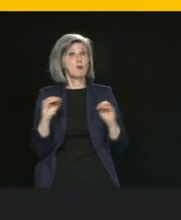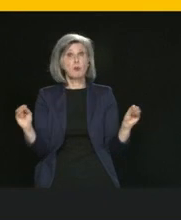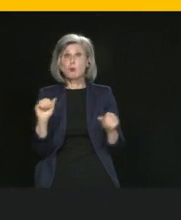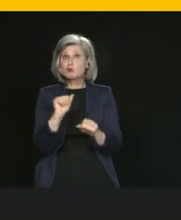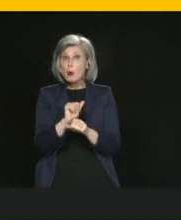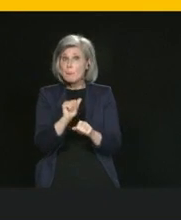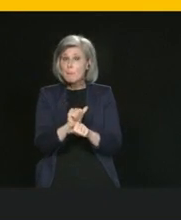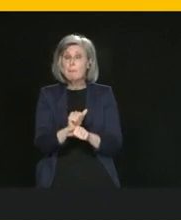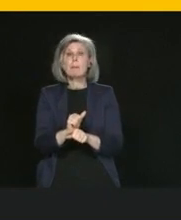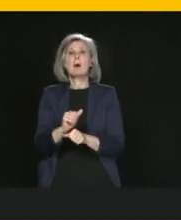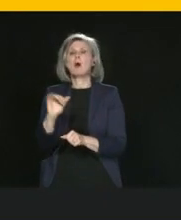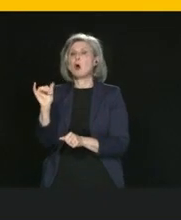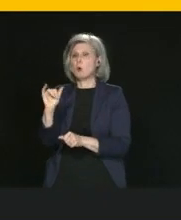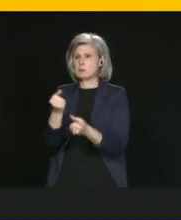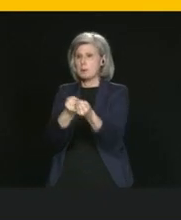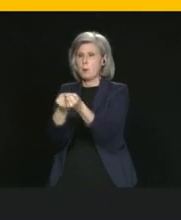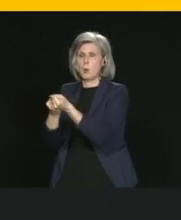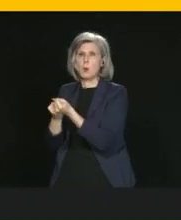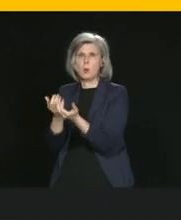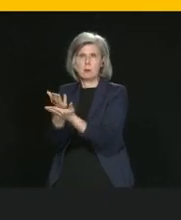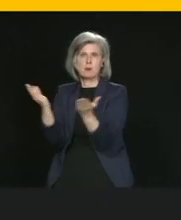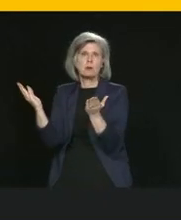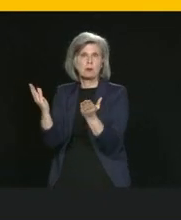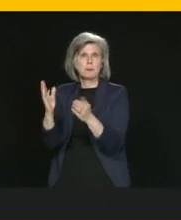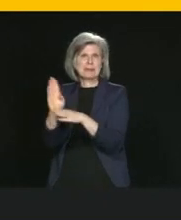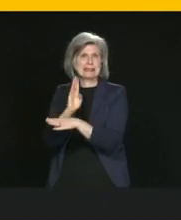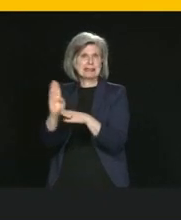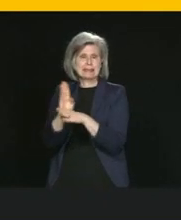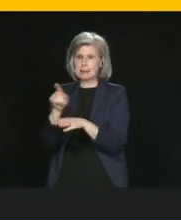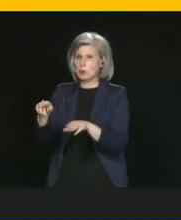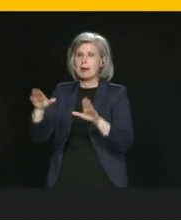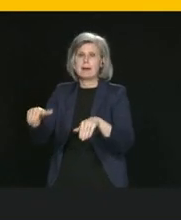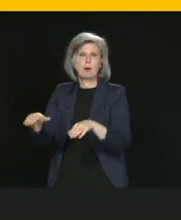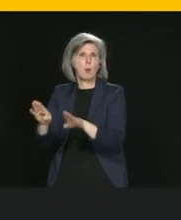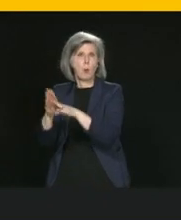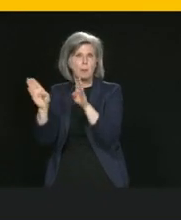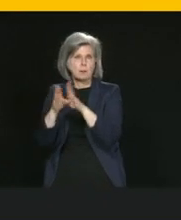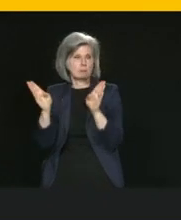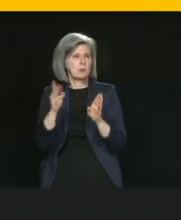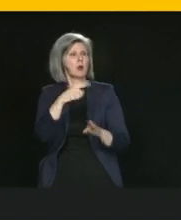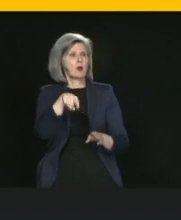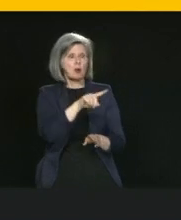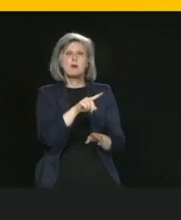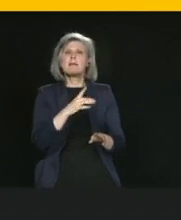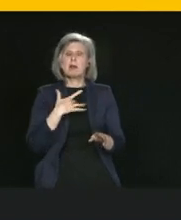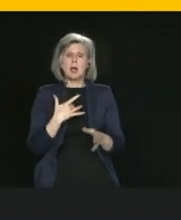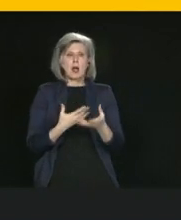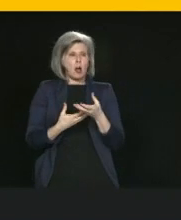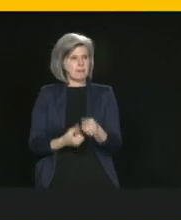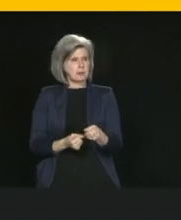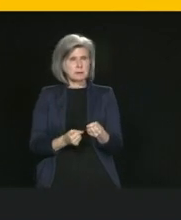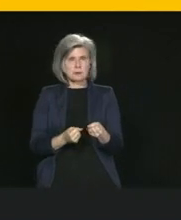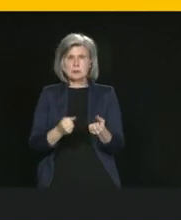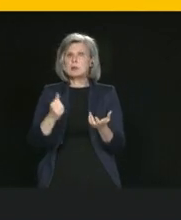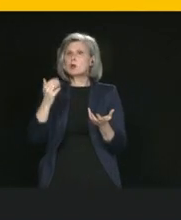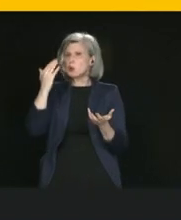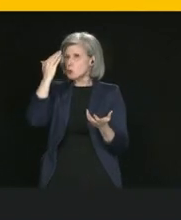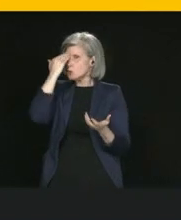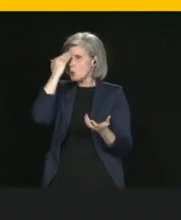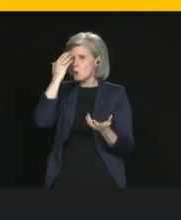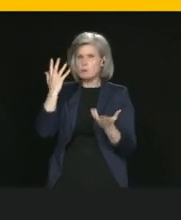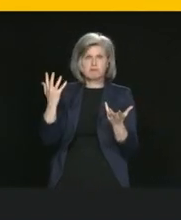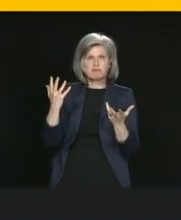workers greater confidence that they will continue to get the support they need as they face ongoing disruptions to their work and home situations due to